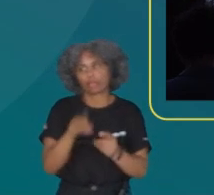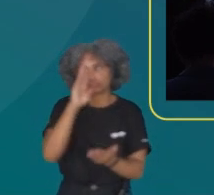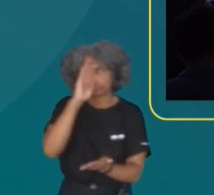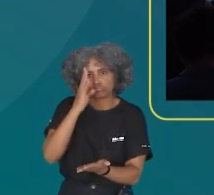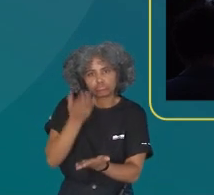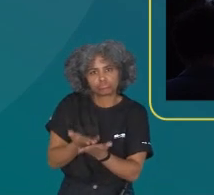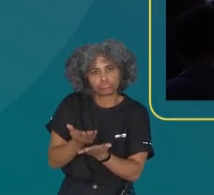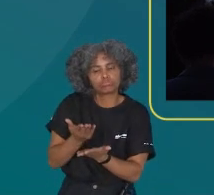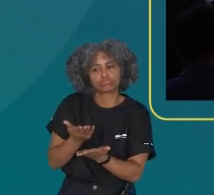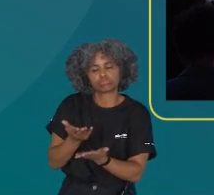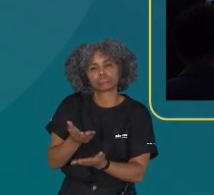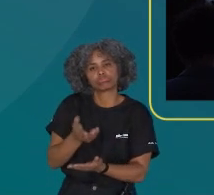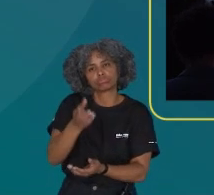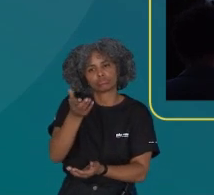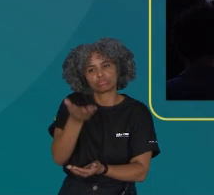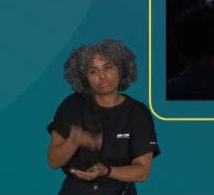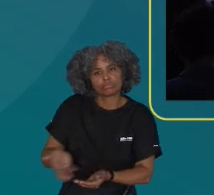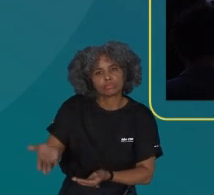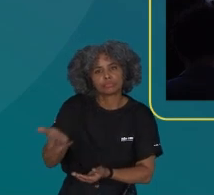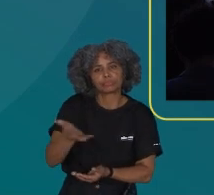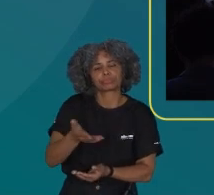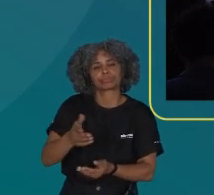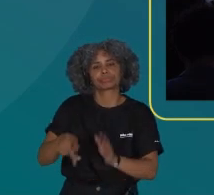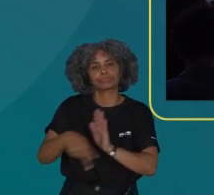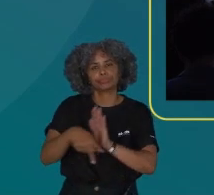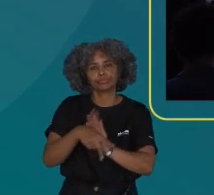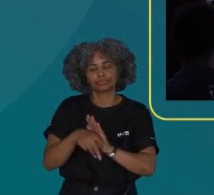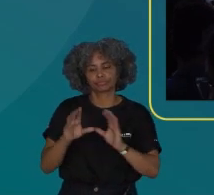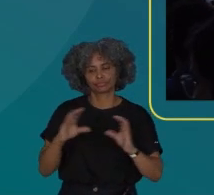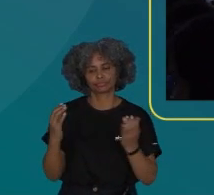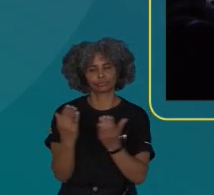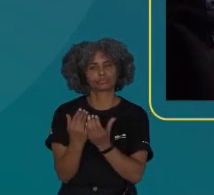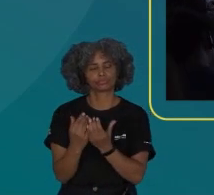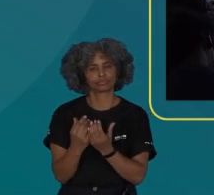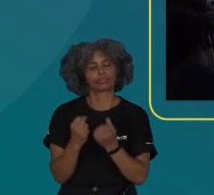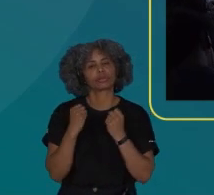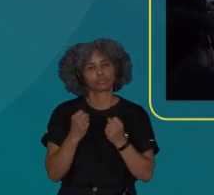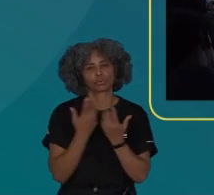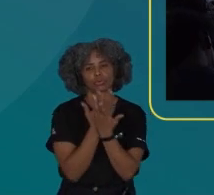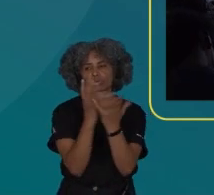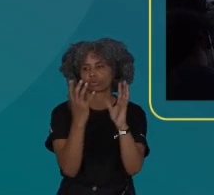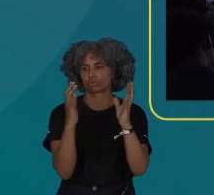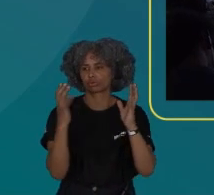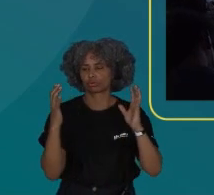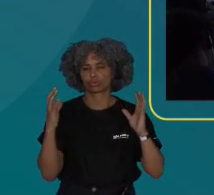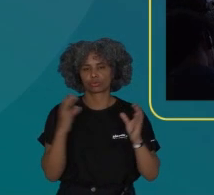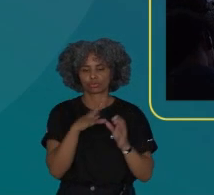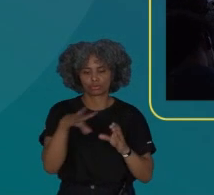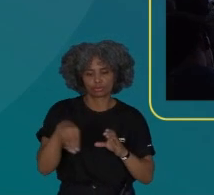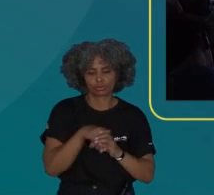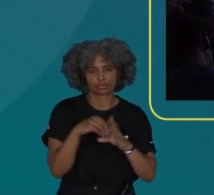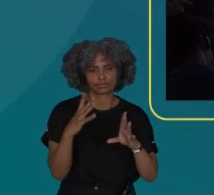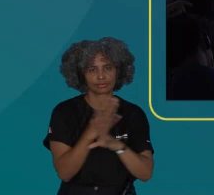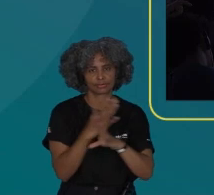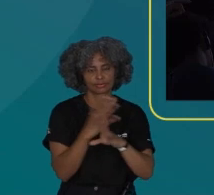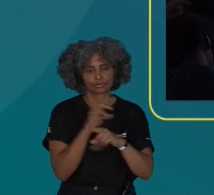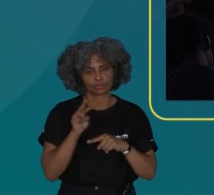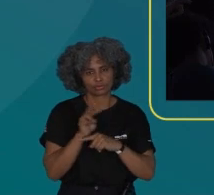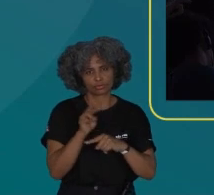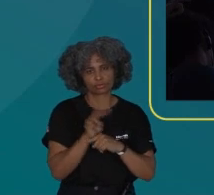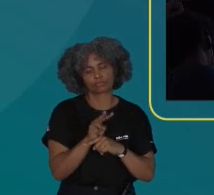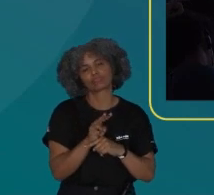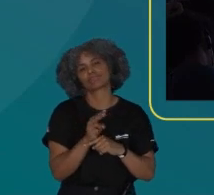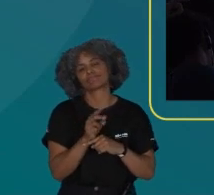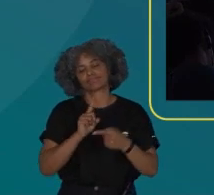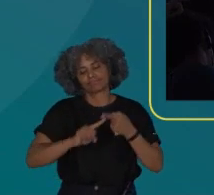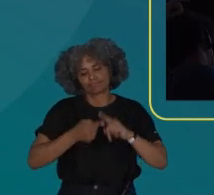bring nature into cities, keep it there, protect it, and restore it. And you just highlighted some of these very